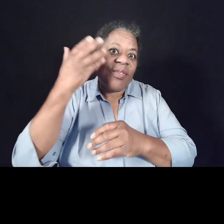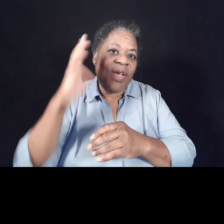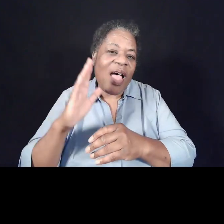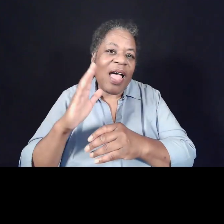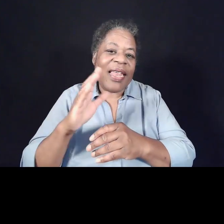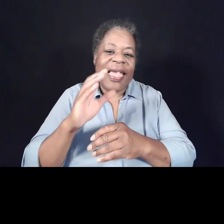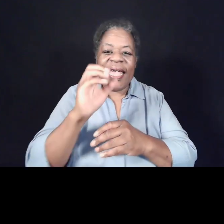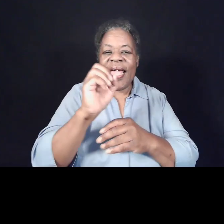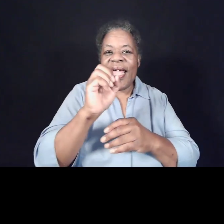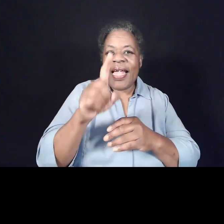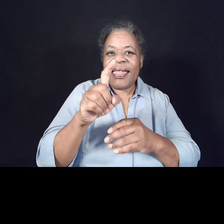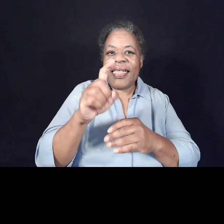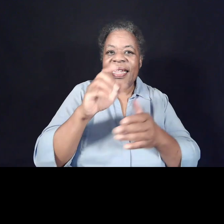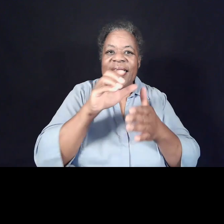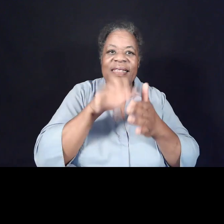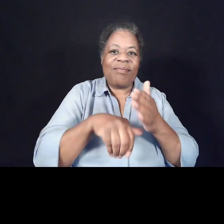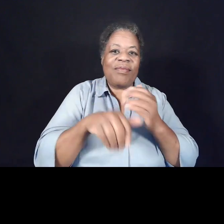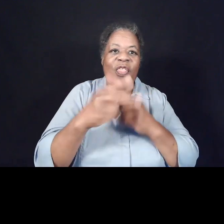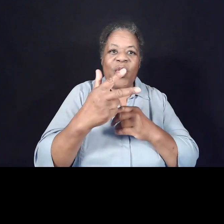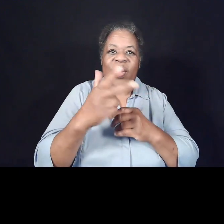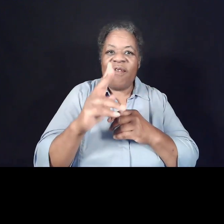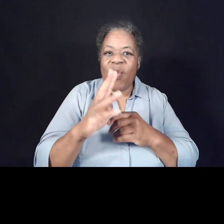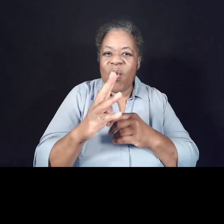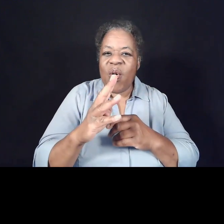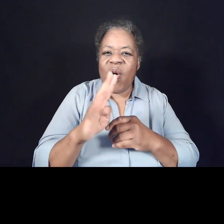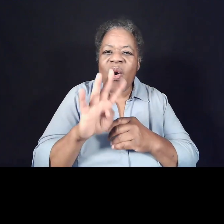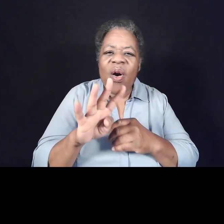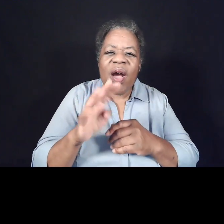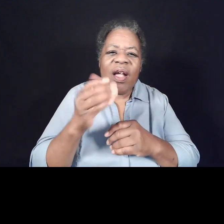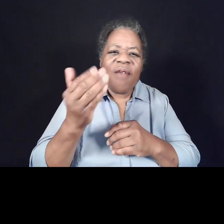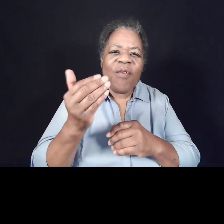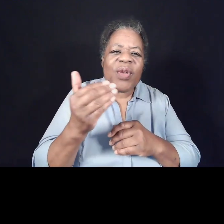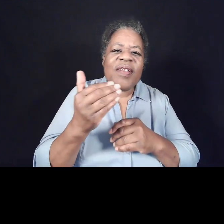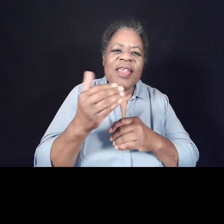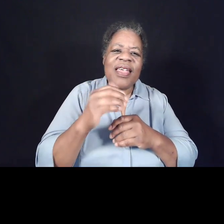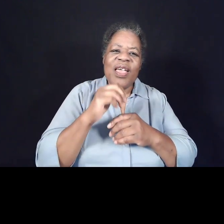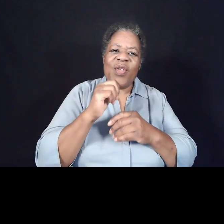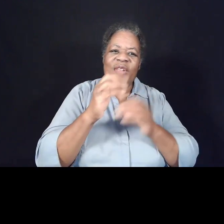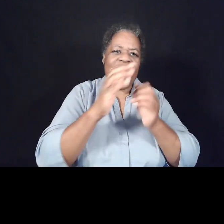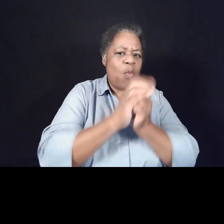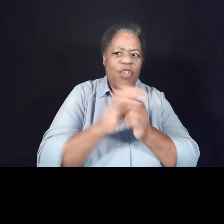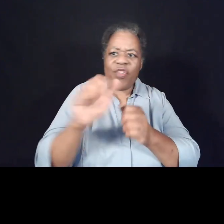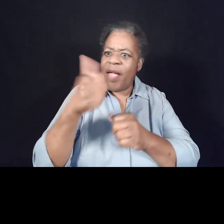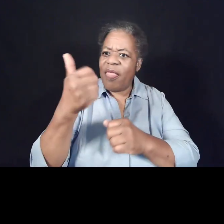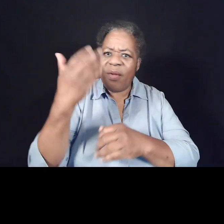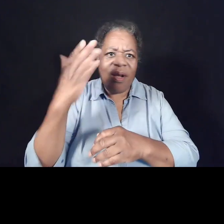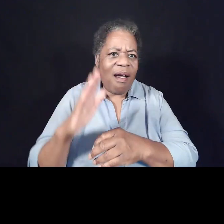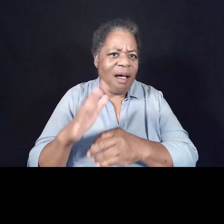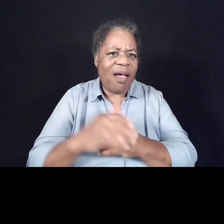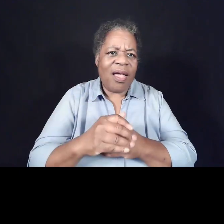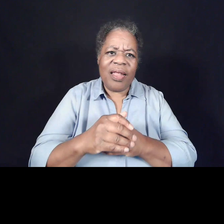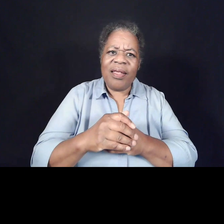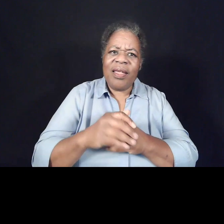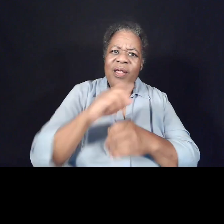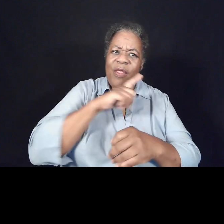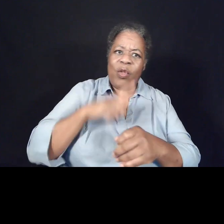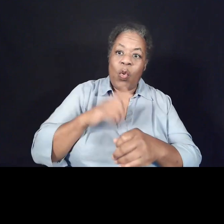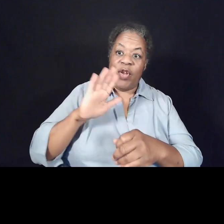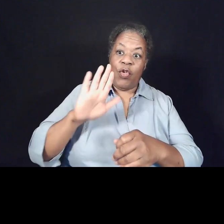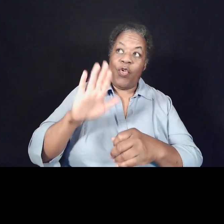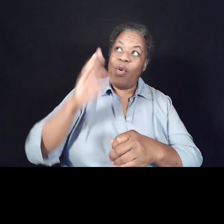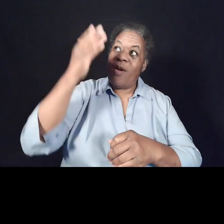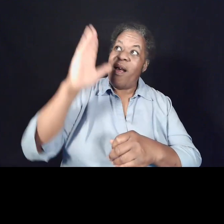Exodus 34:14. Do not worship any other god, for the Lord your God, whose name is